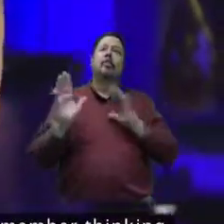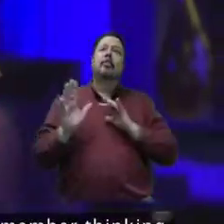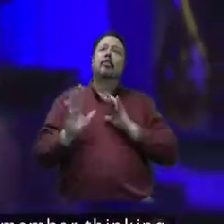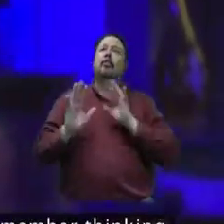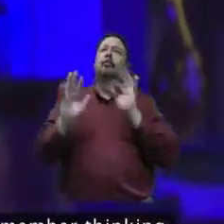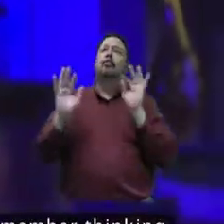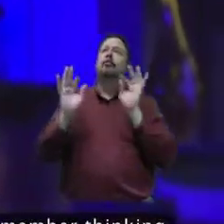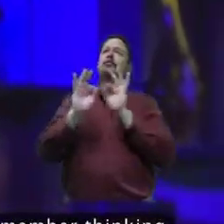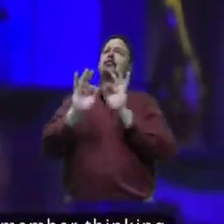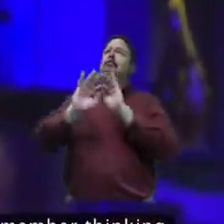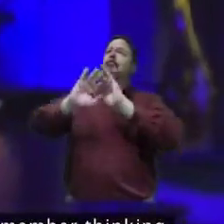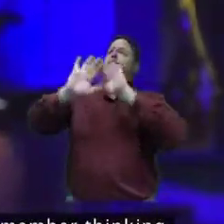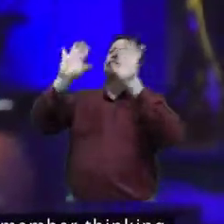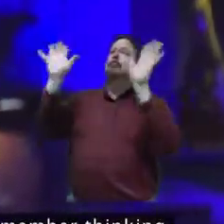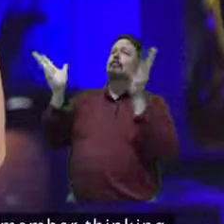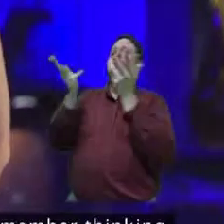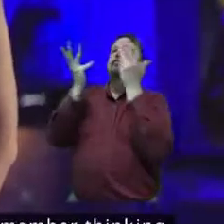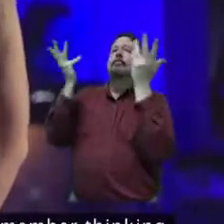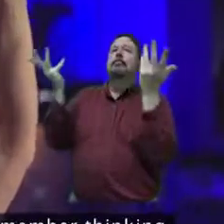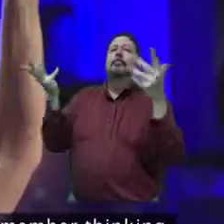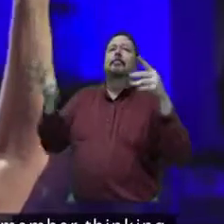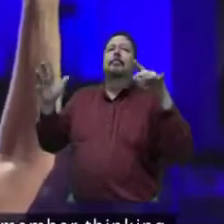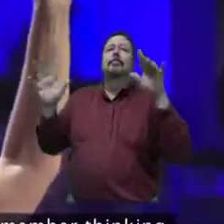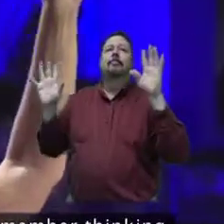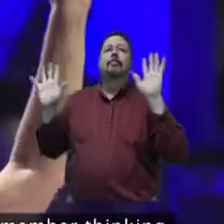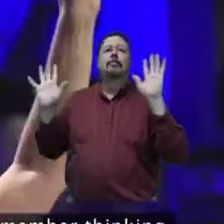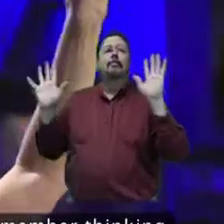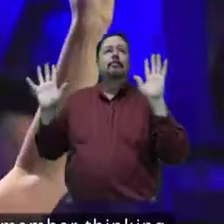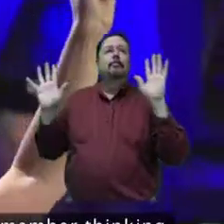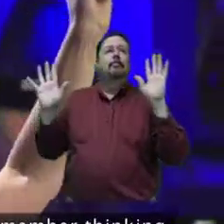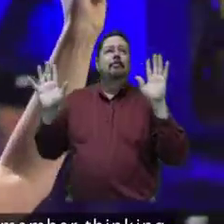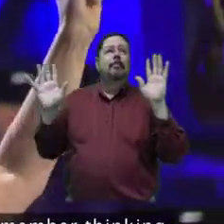nirvana. I found nirvana.